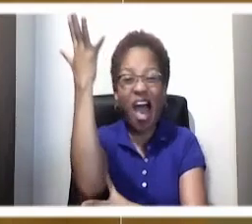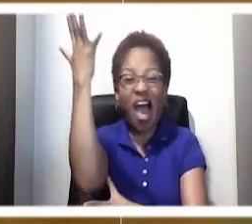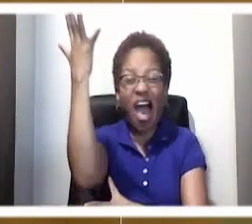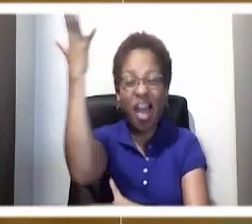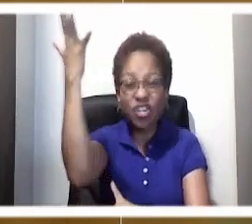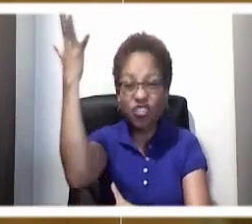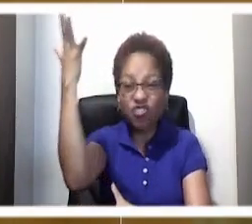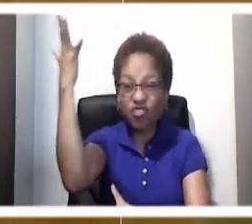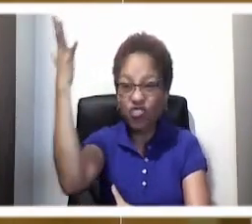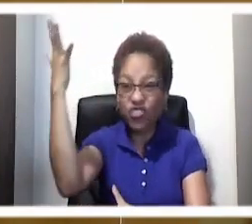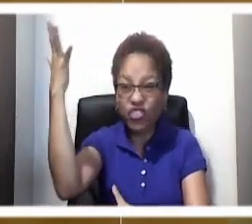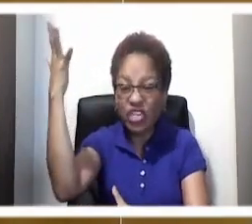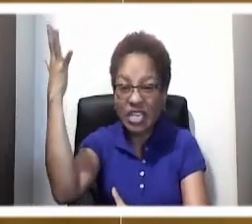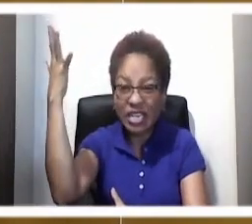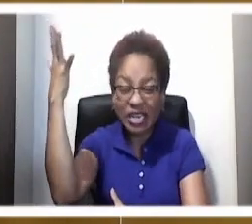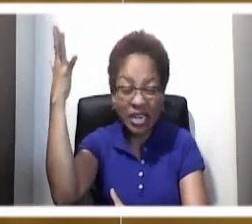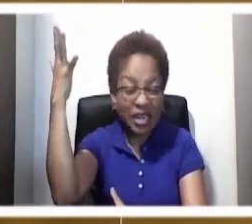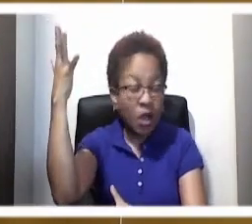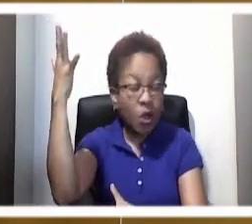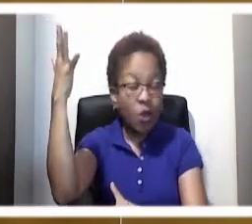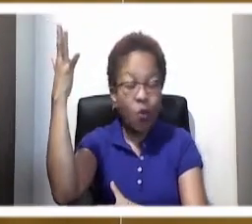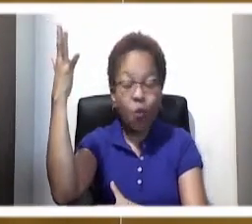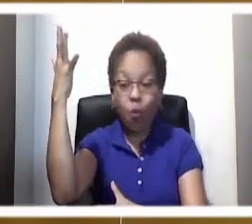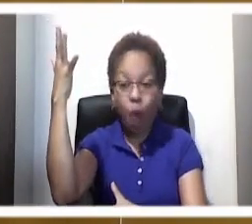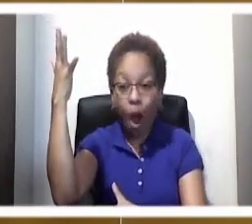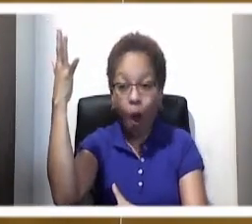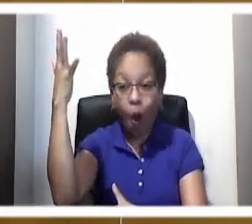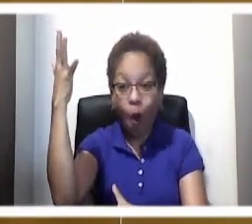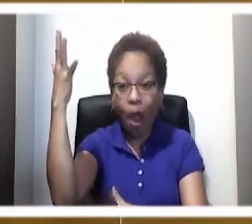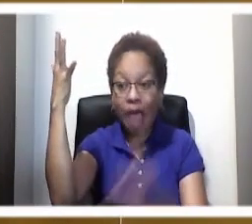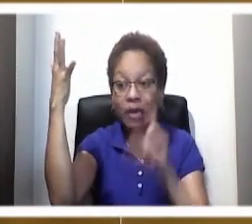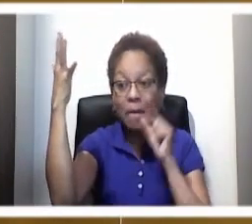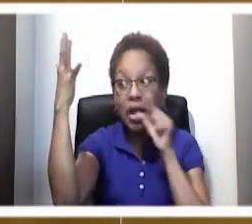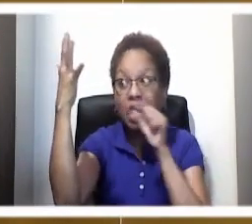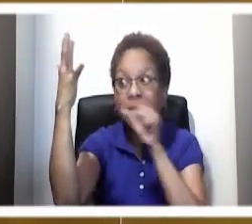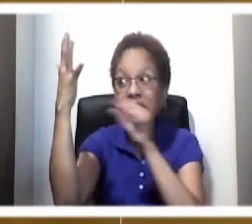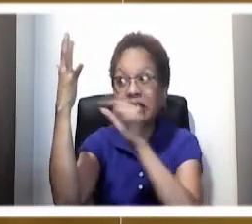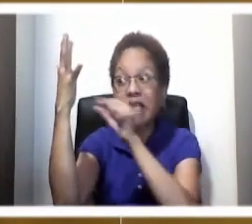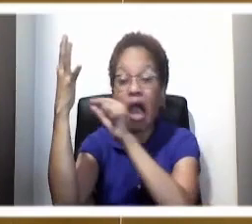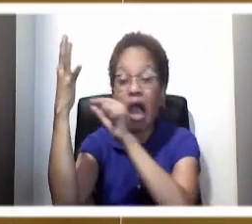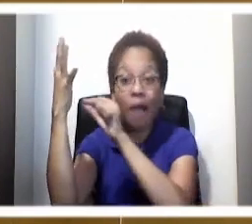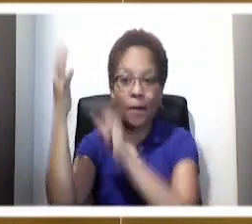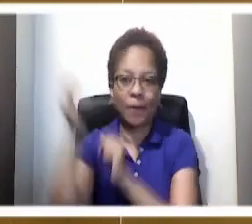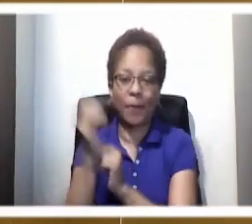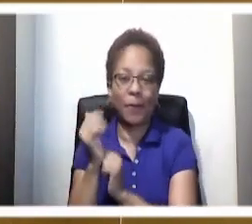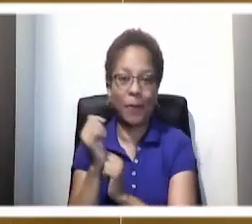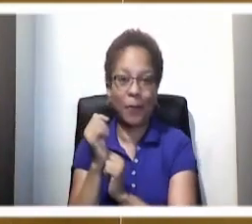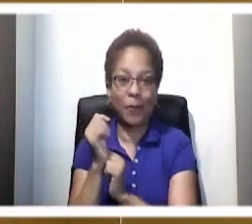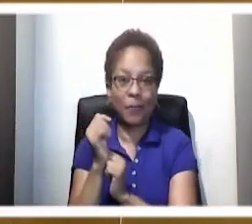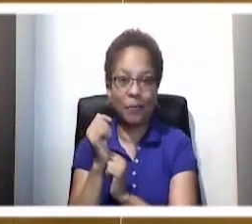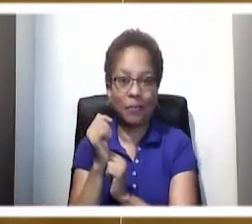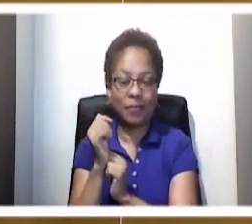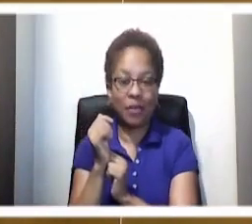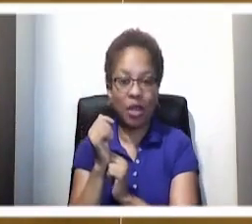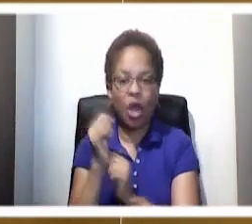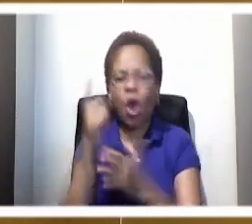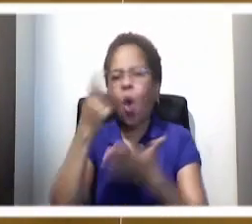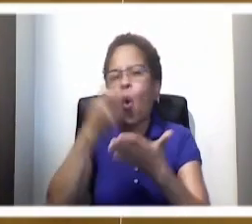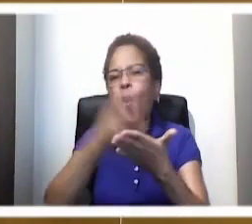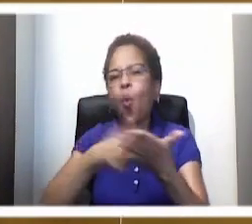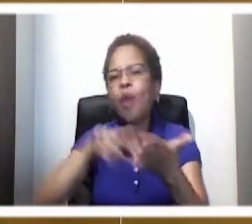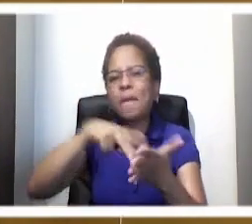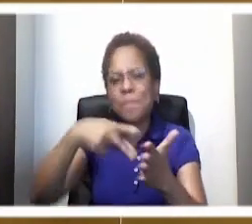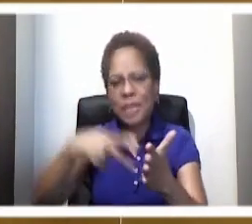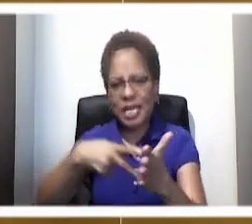of the work of disciples. That as disciples, our work begins with